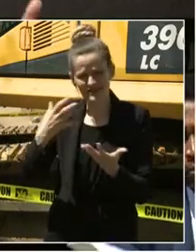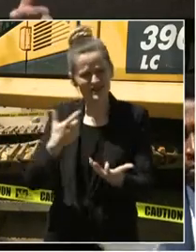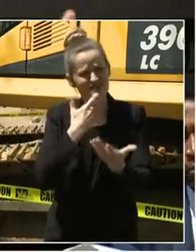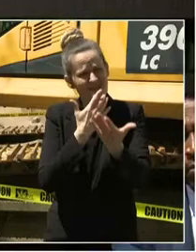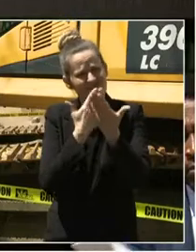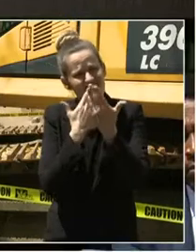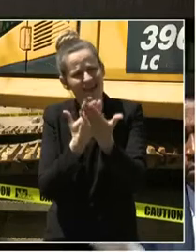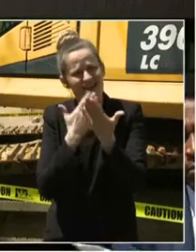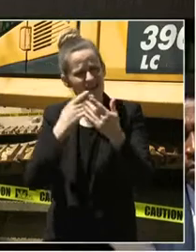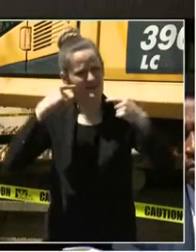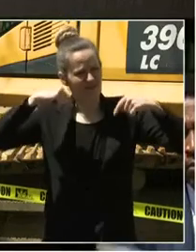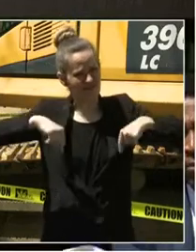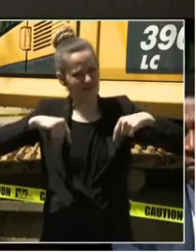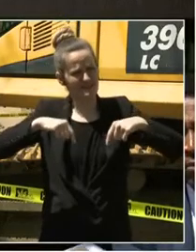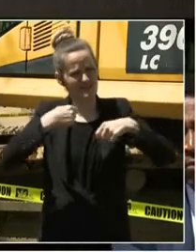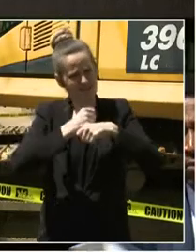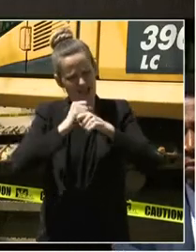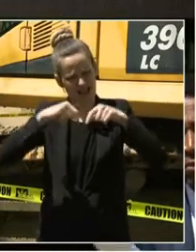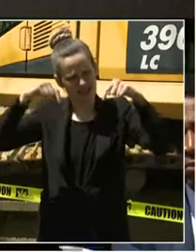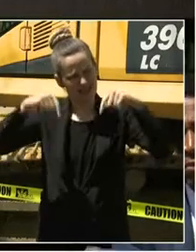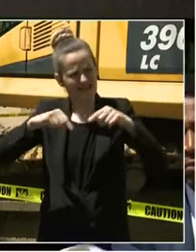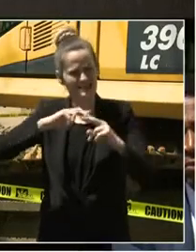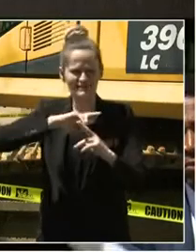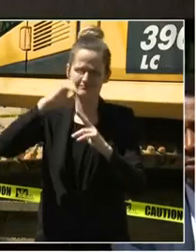gonna make this a wonderful place.